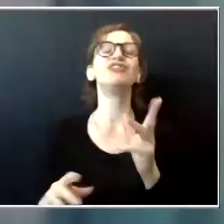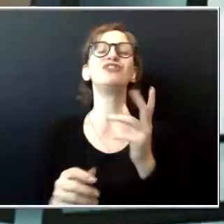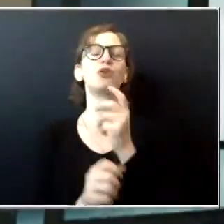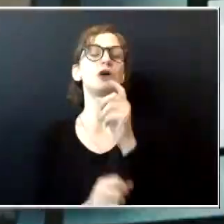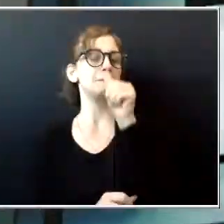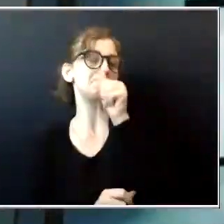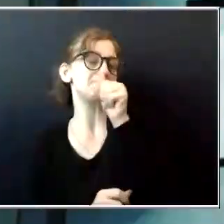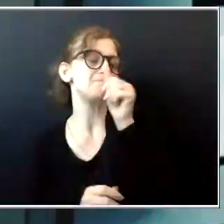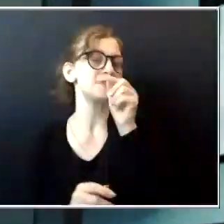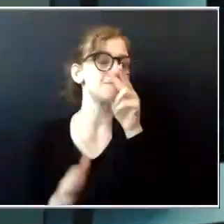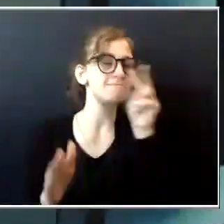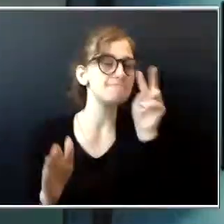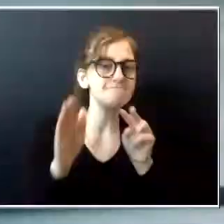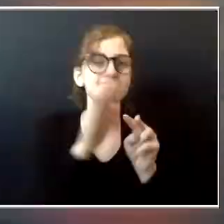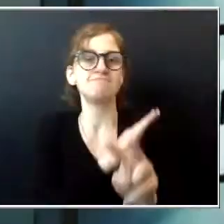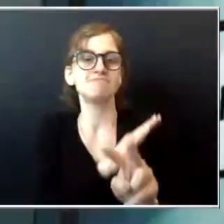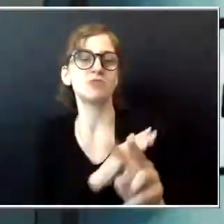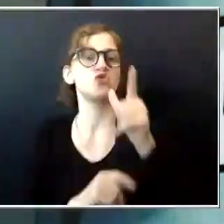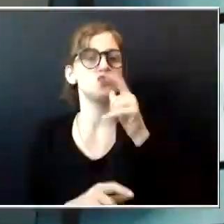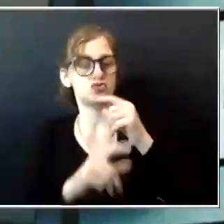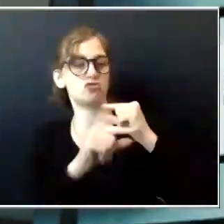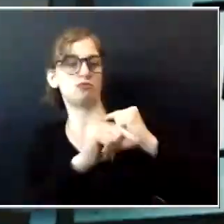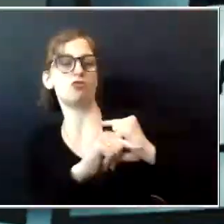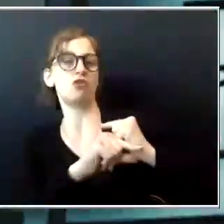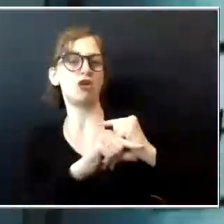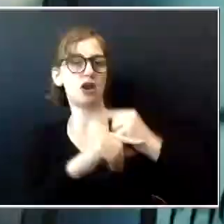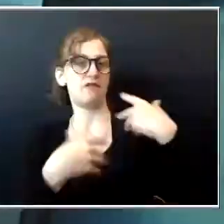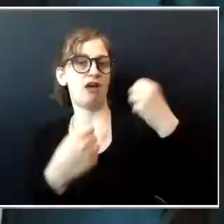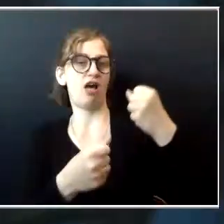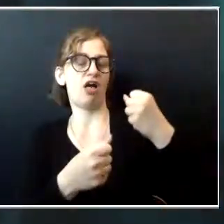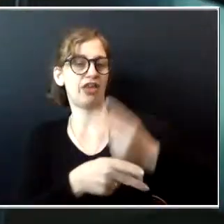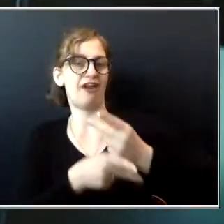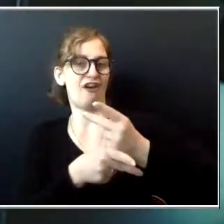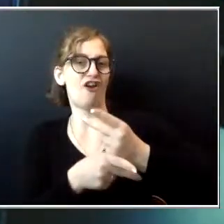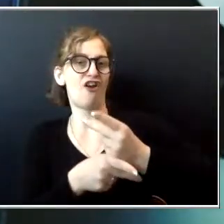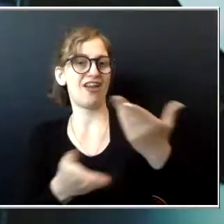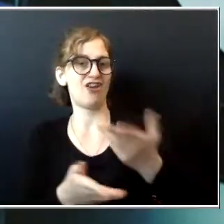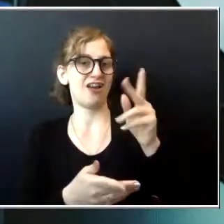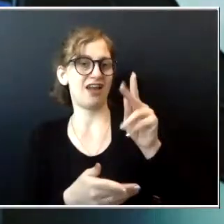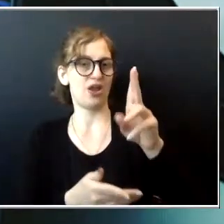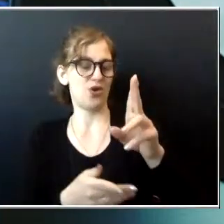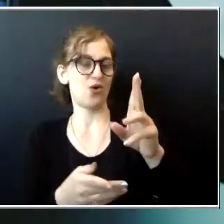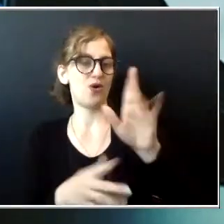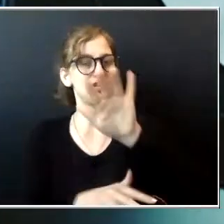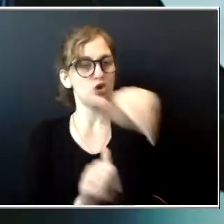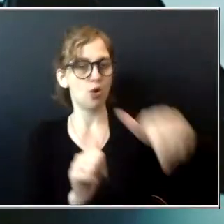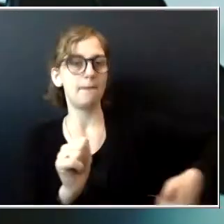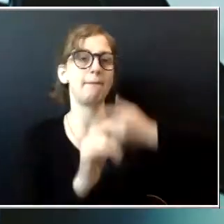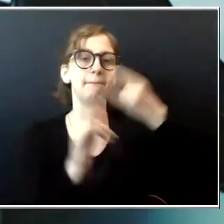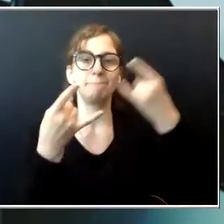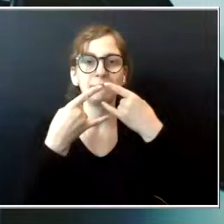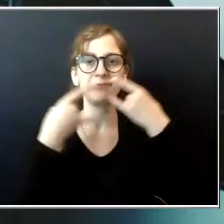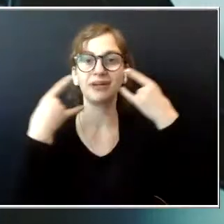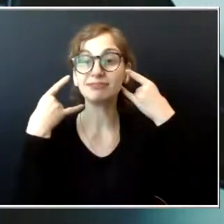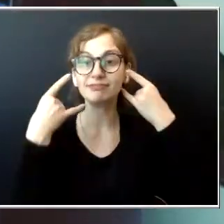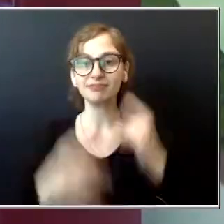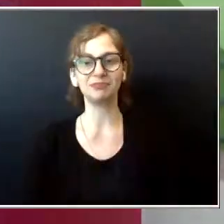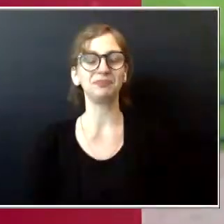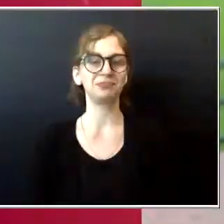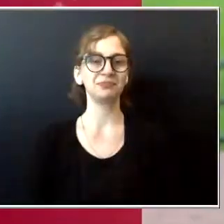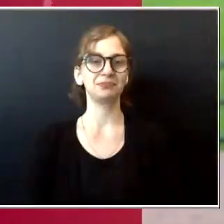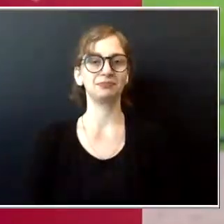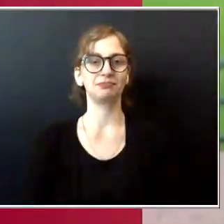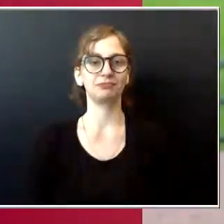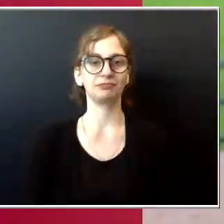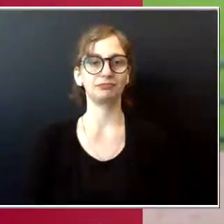of healthcare at the University of Kansas Health System. Let's go behind the mask. We're